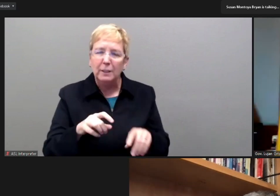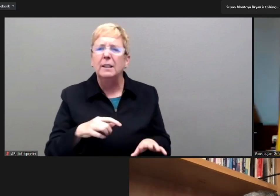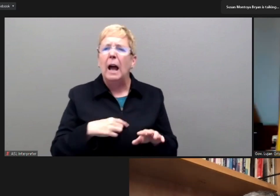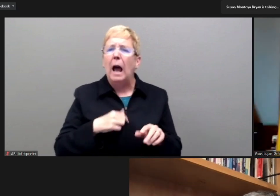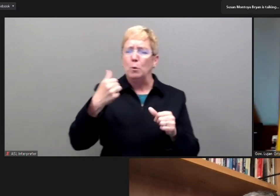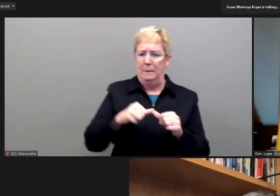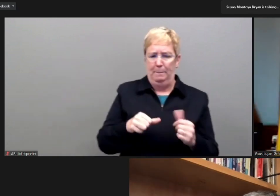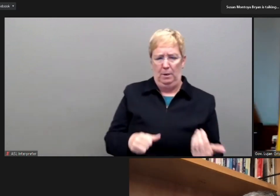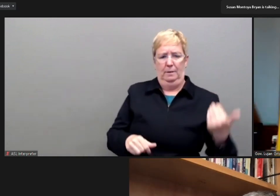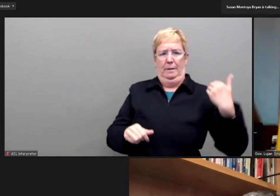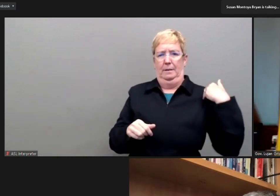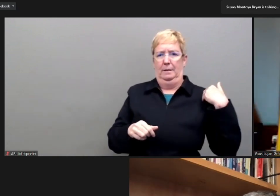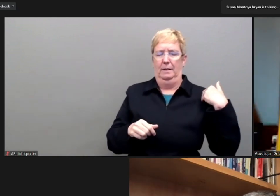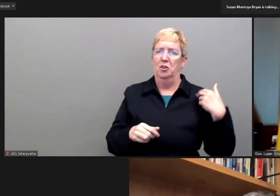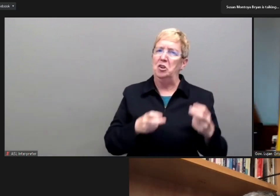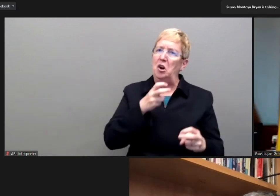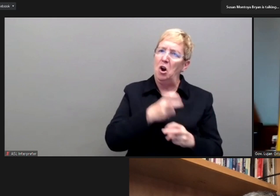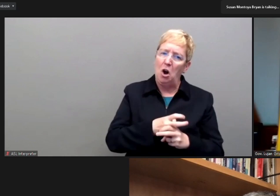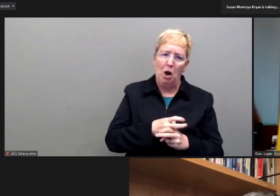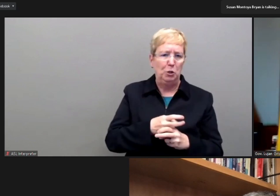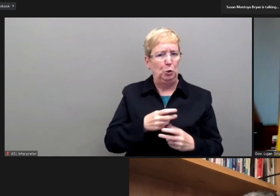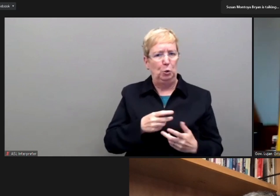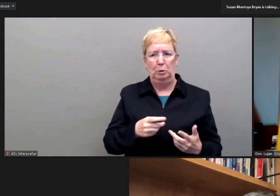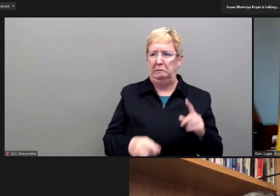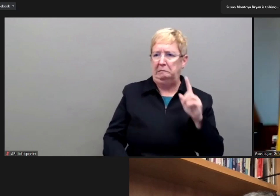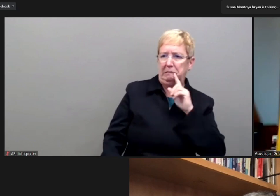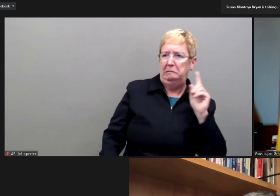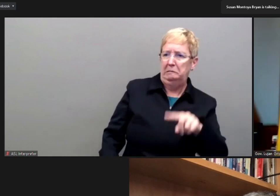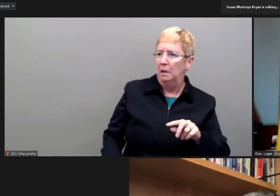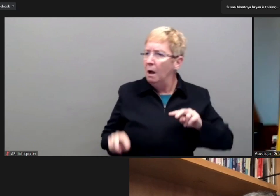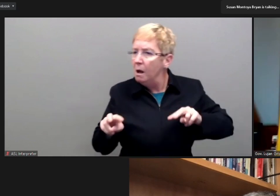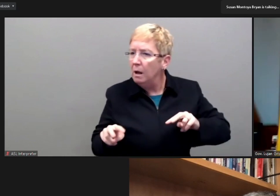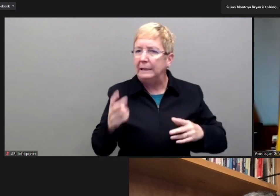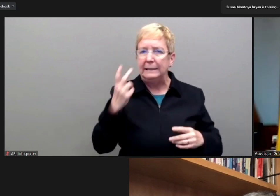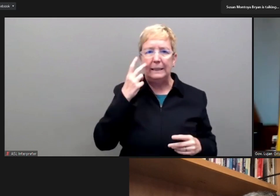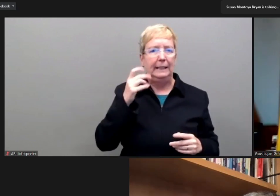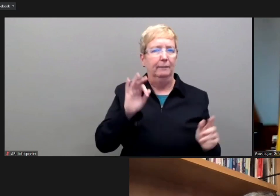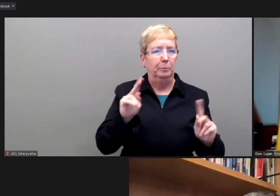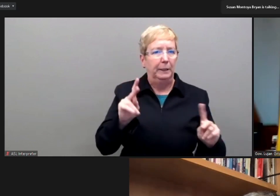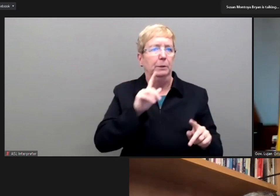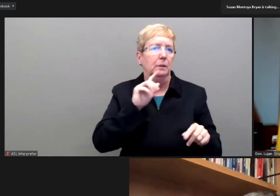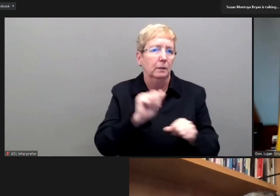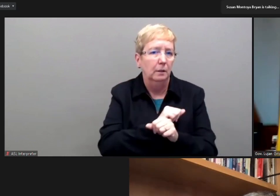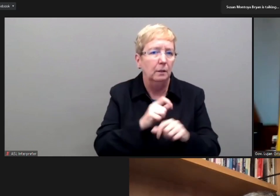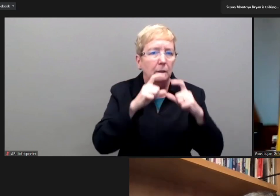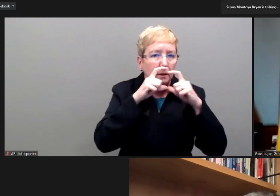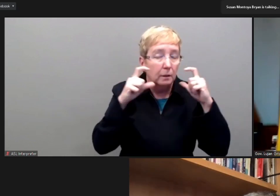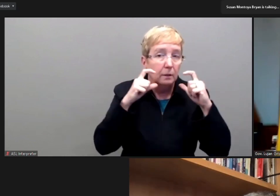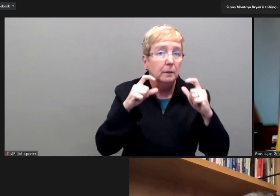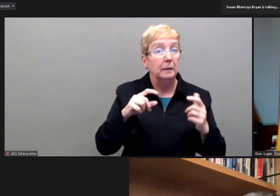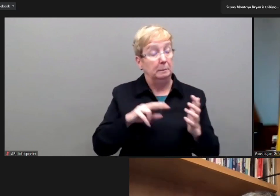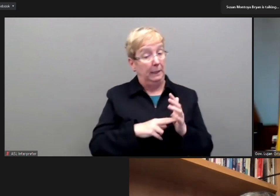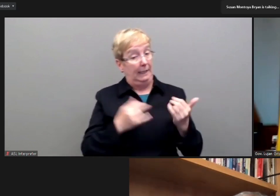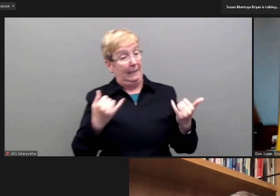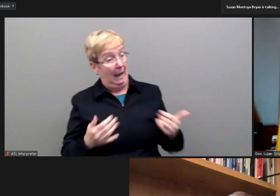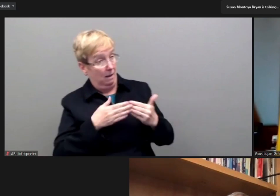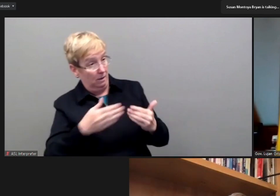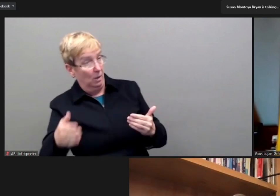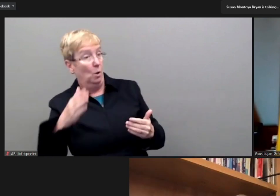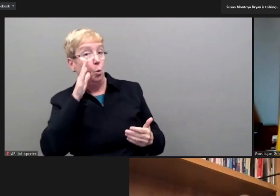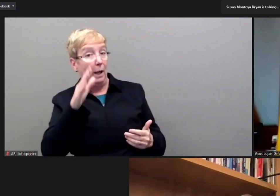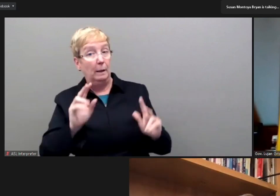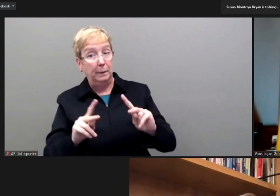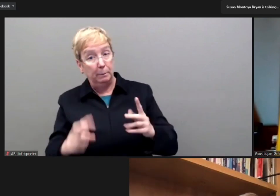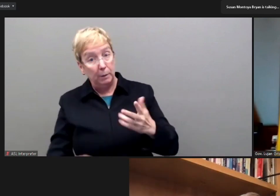difficult in terms of the masking mandate. Any words there in terms of citations, or if state police are going to be